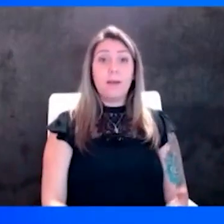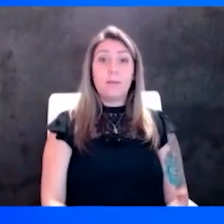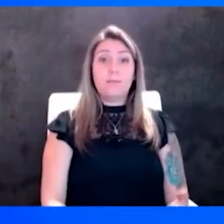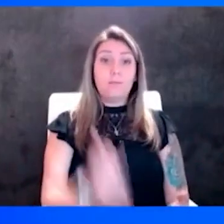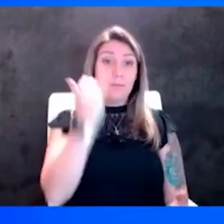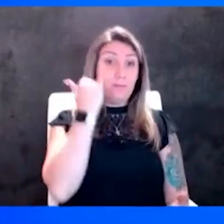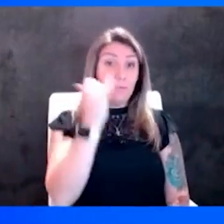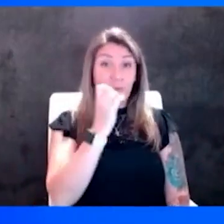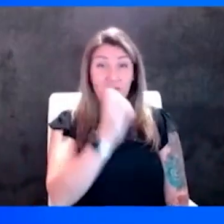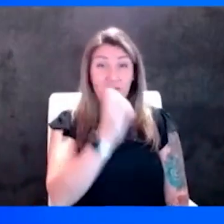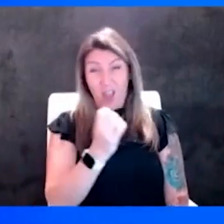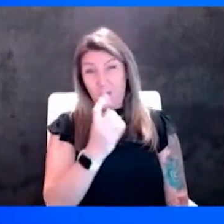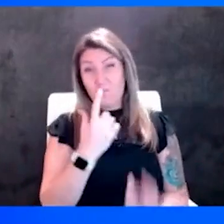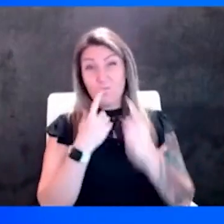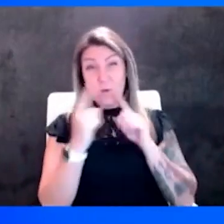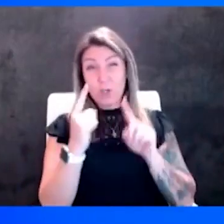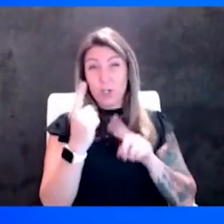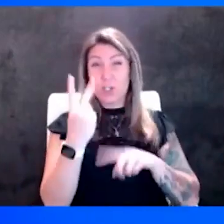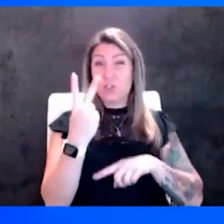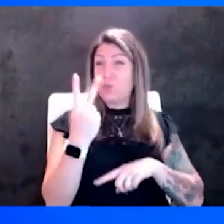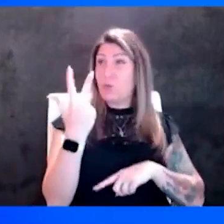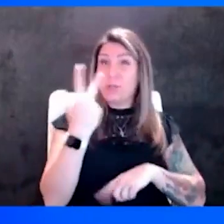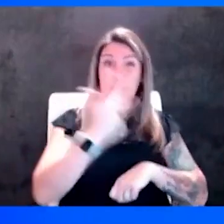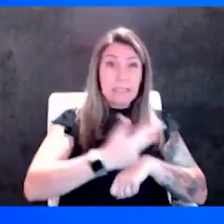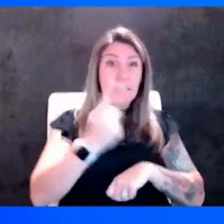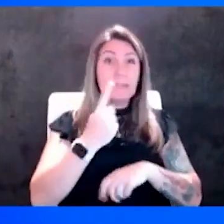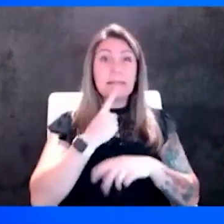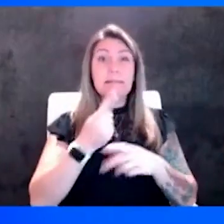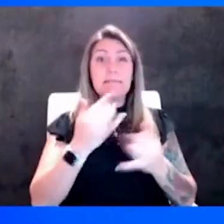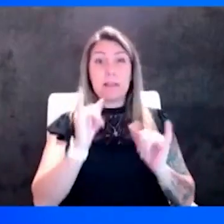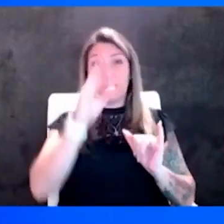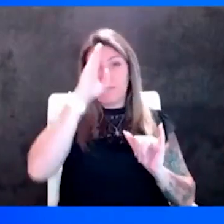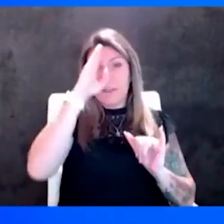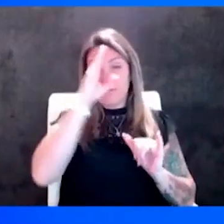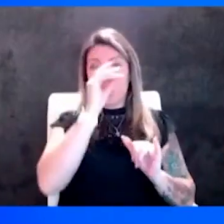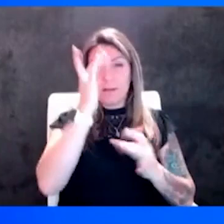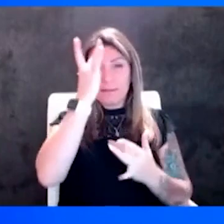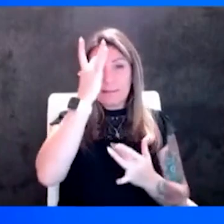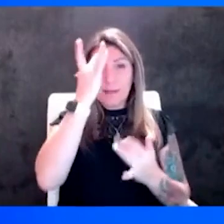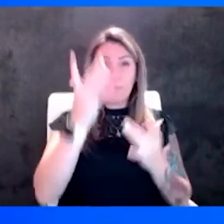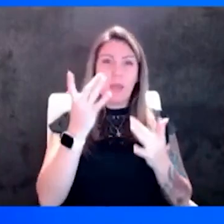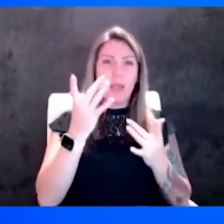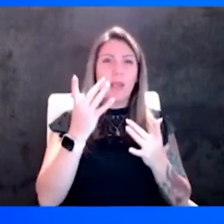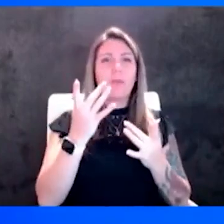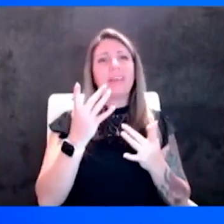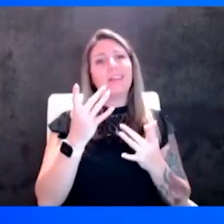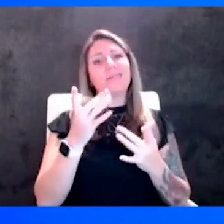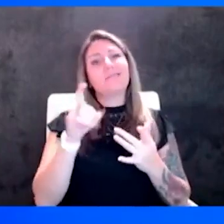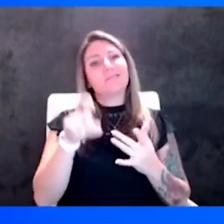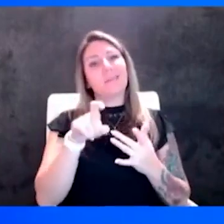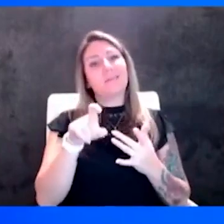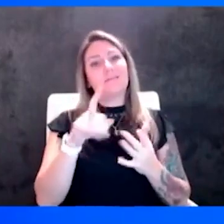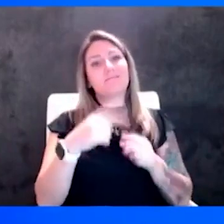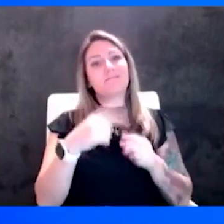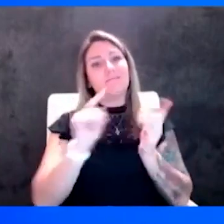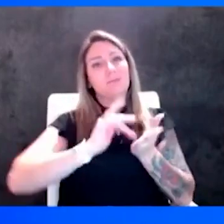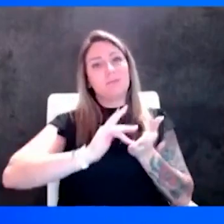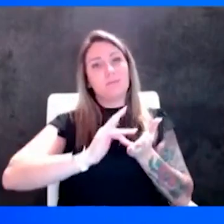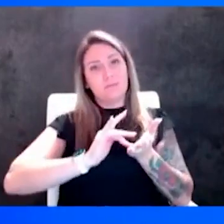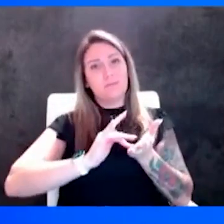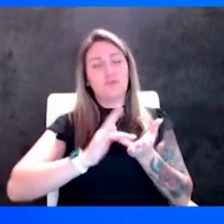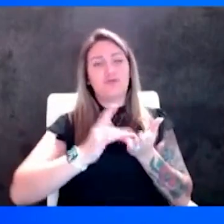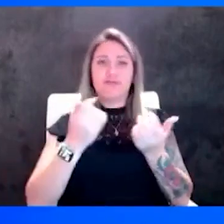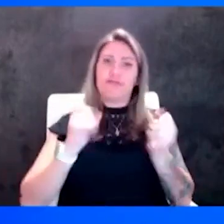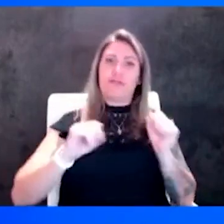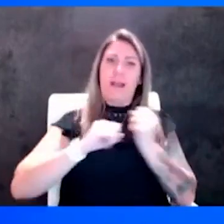3 days still with fever, still sick, then we may need to get in there with the antibiotics, but really trying to stretch out that time